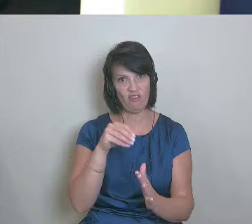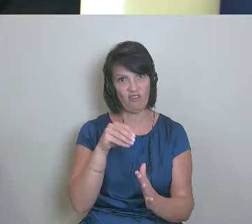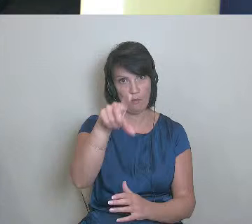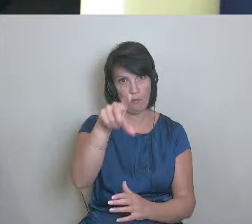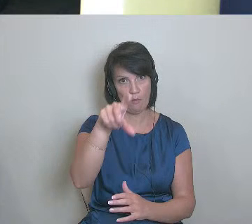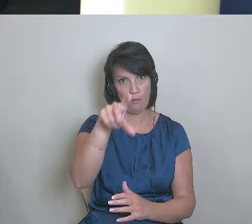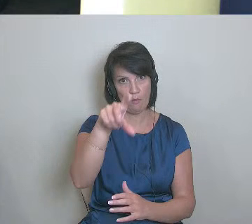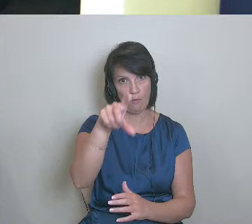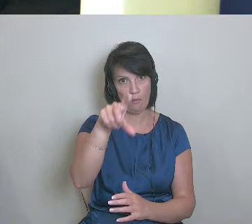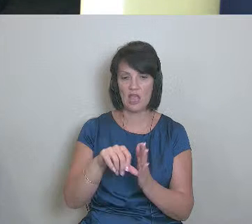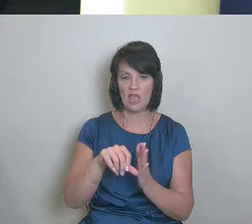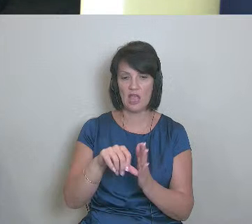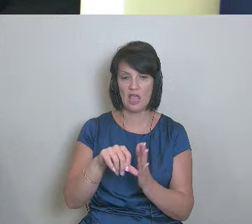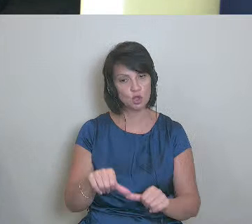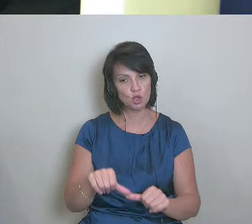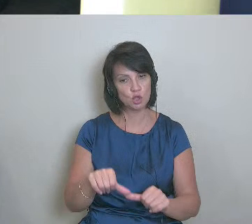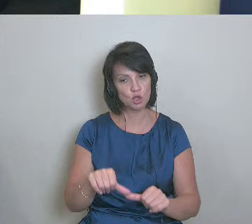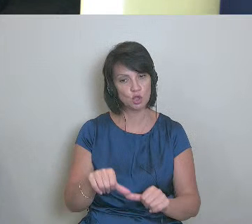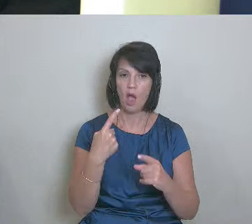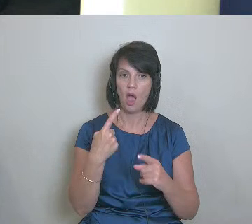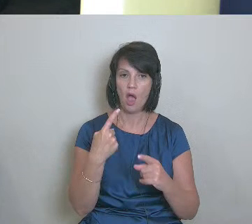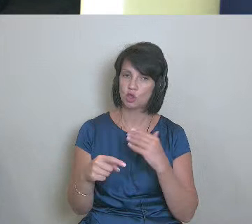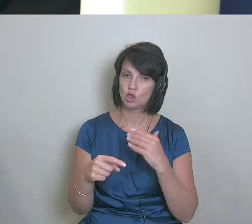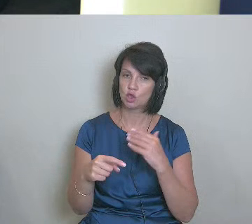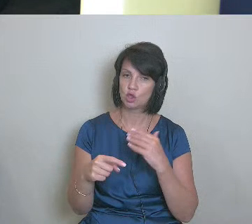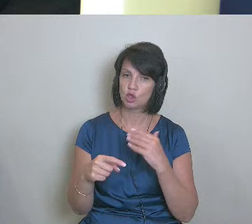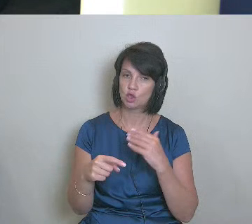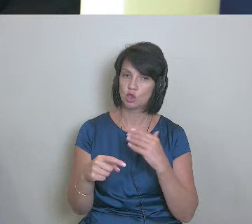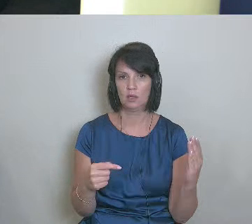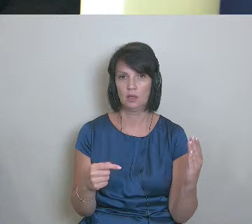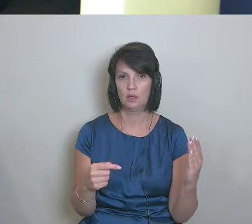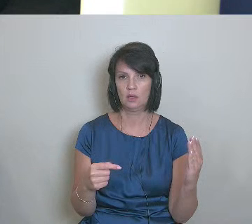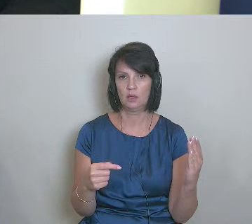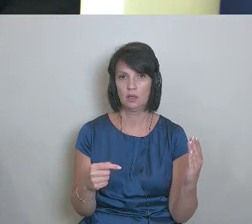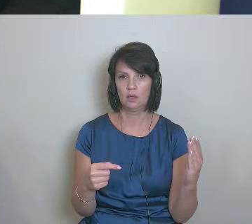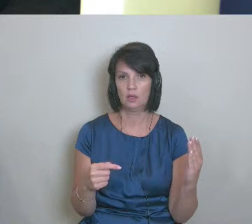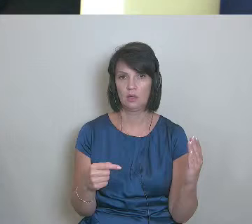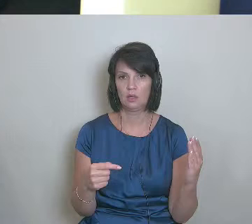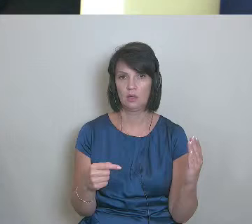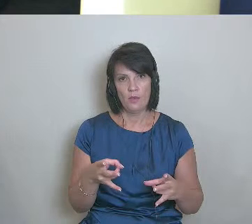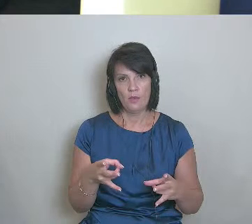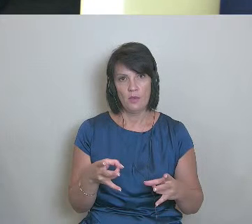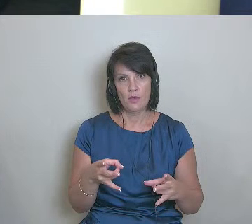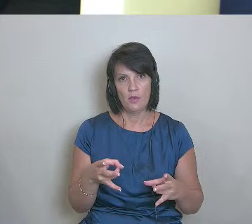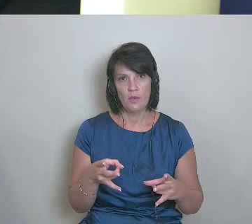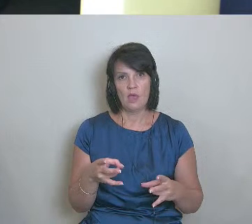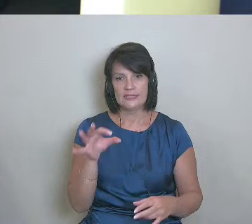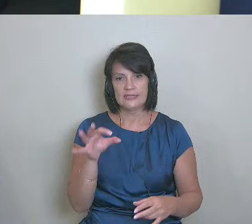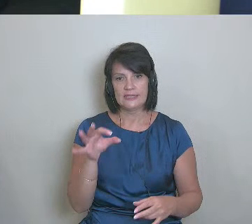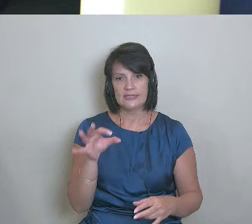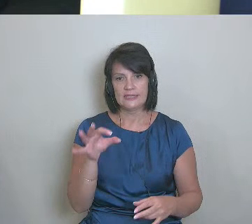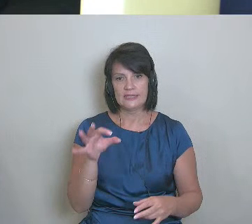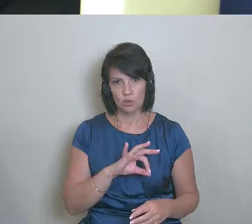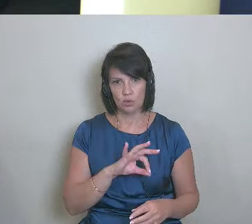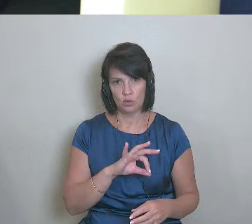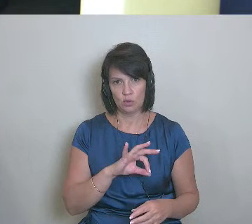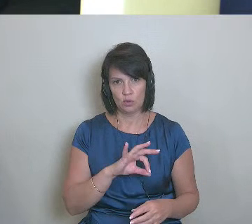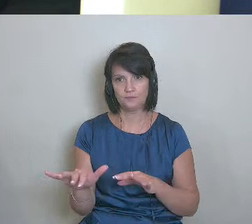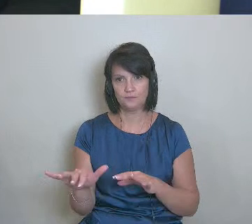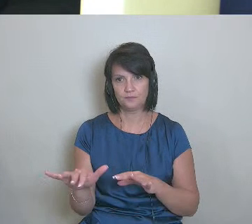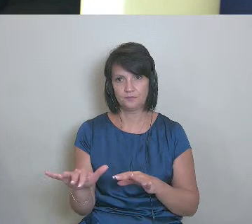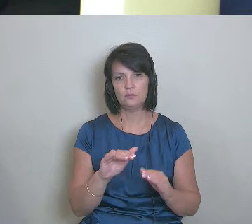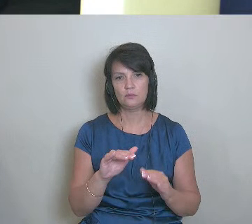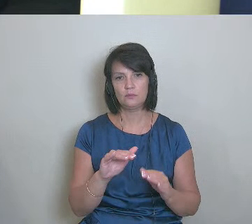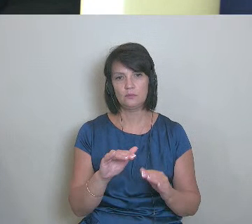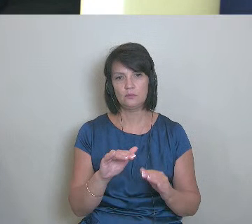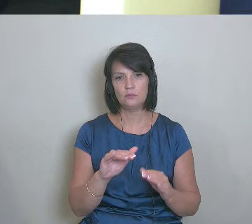to the health of voters and members of the election commission, on the other hand we need to undertake